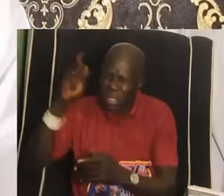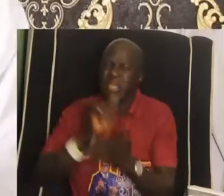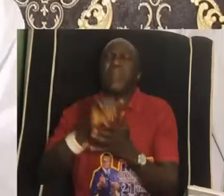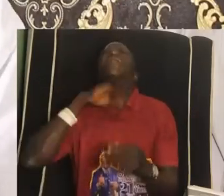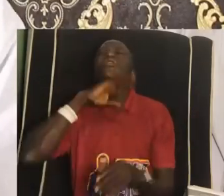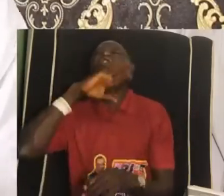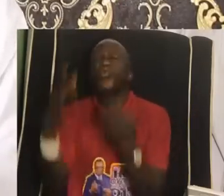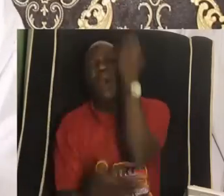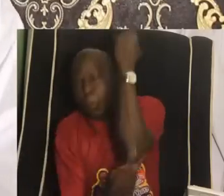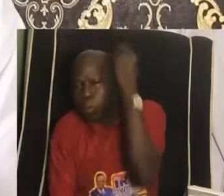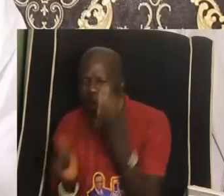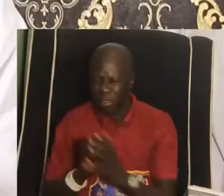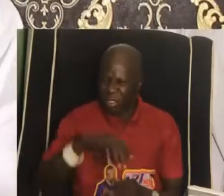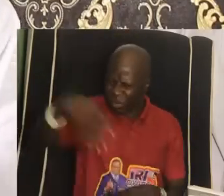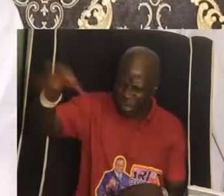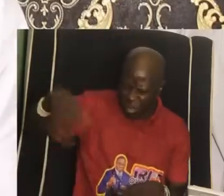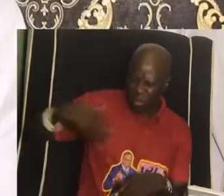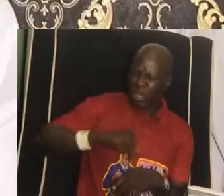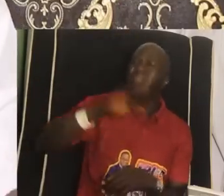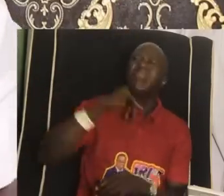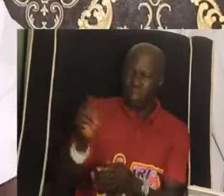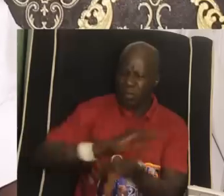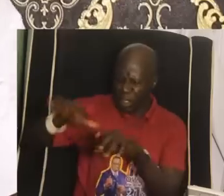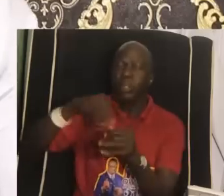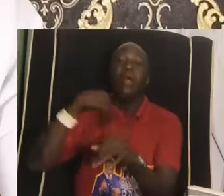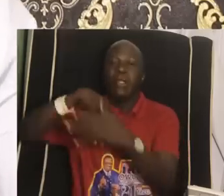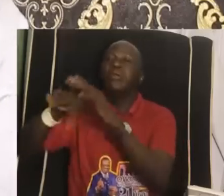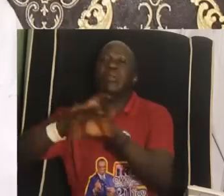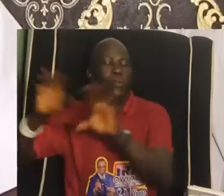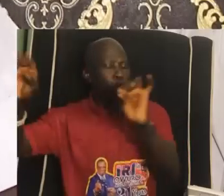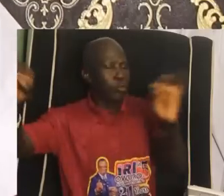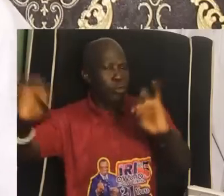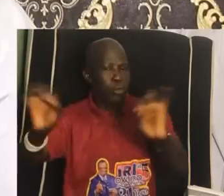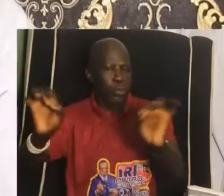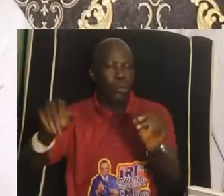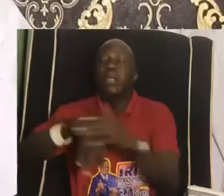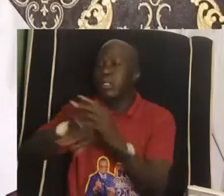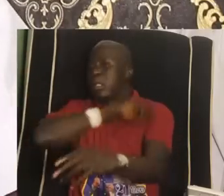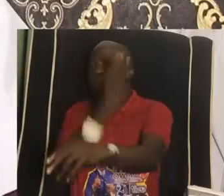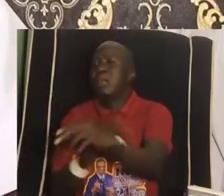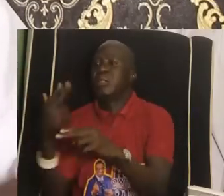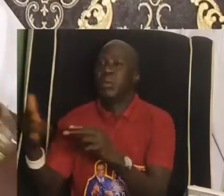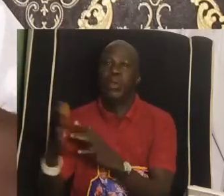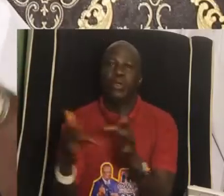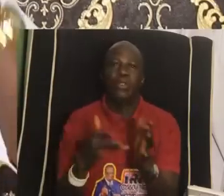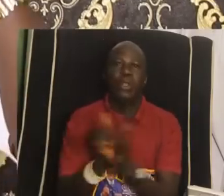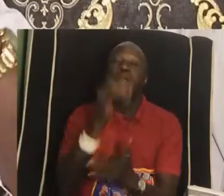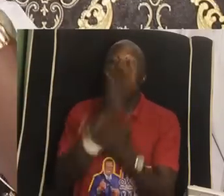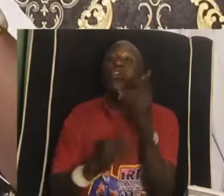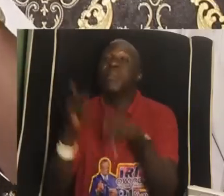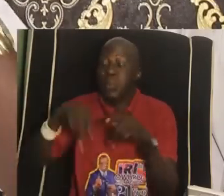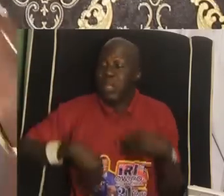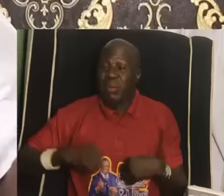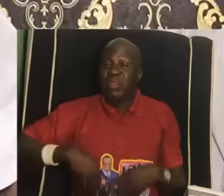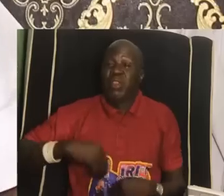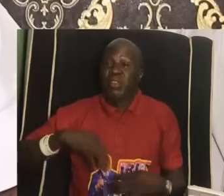ni? Kai. You go ri be. Ah, calling it not like that in the name of Jesus. In the mind of Jesus. Ah, wuli kan bere pe. I saw one open it. There